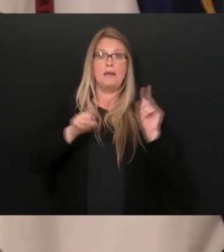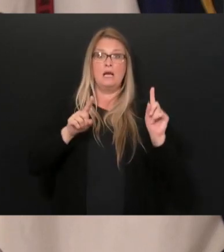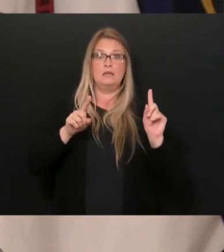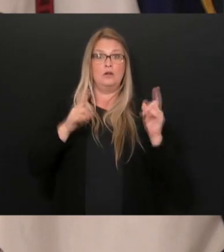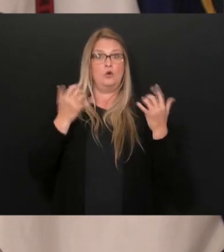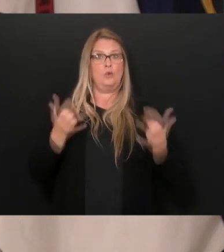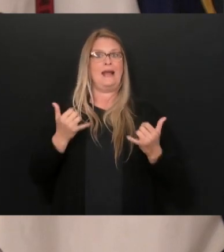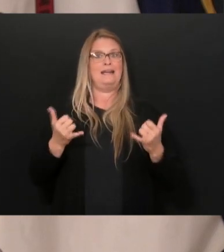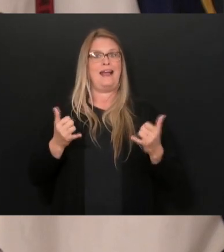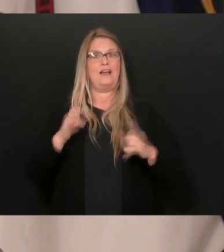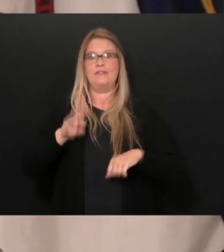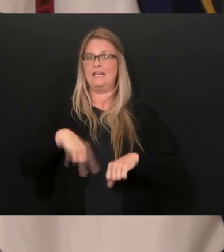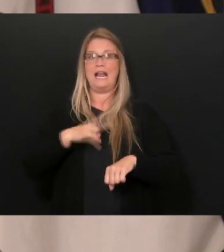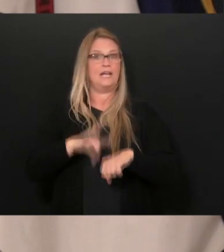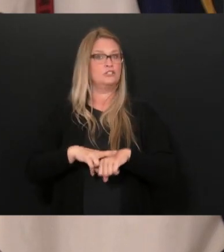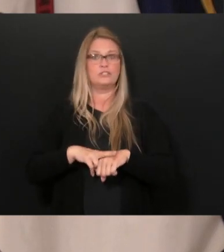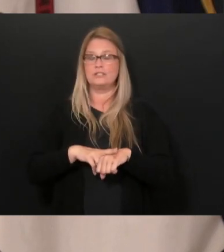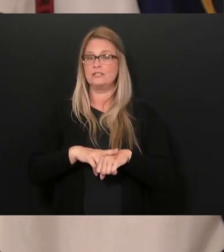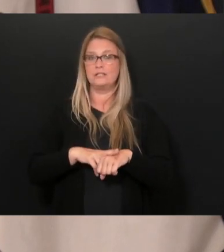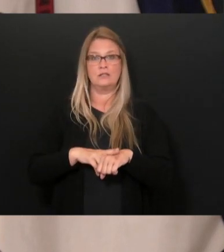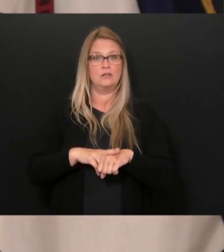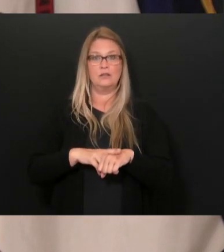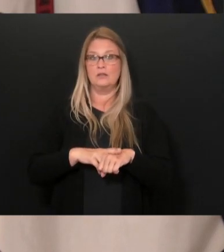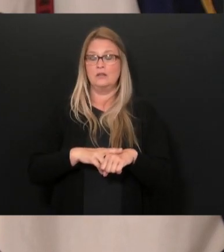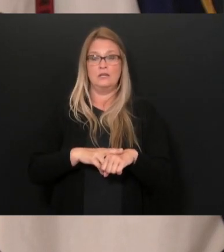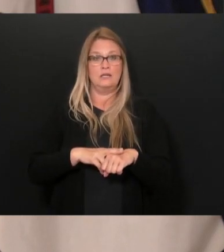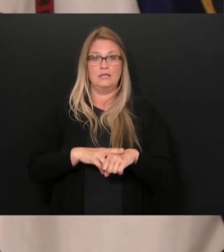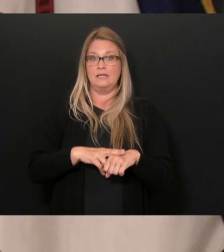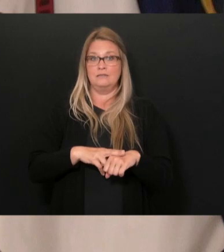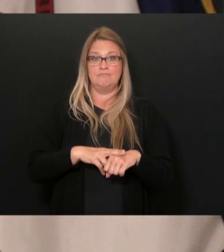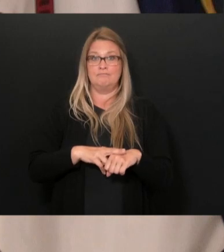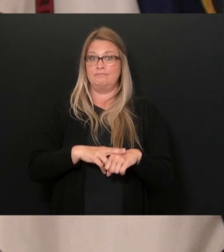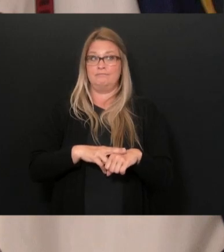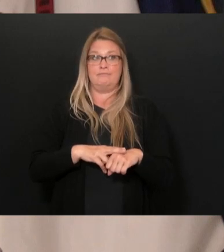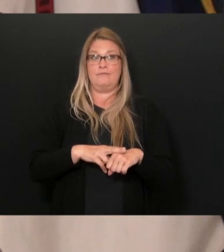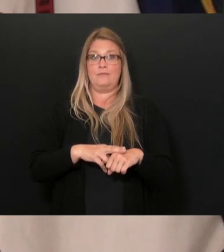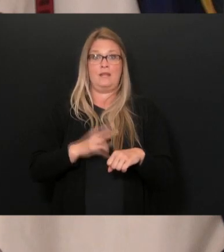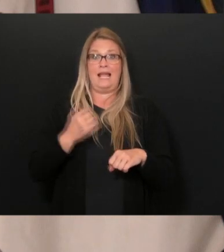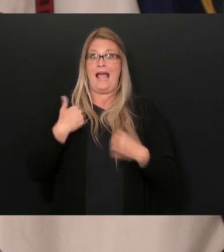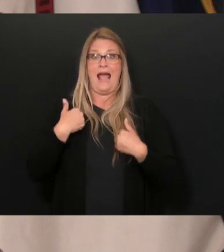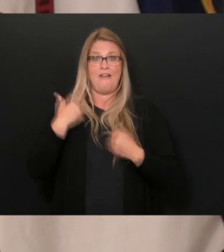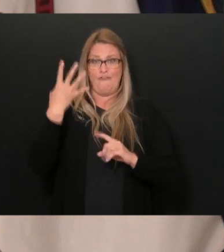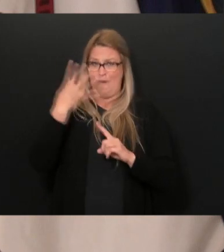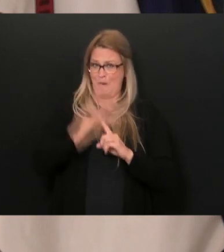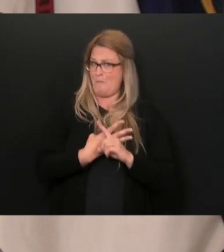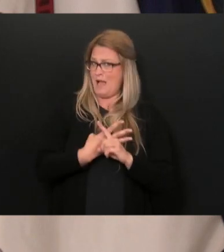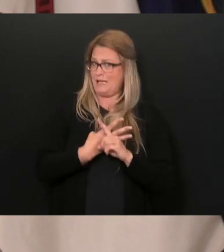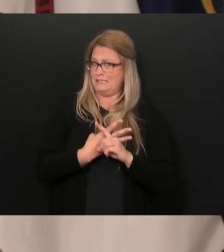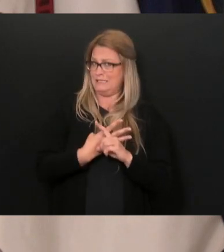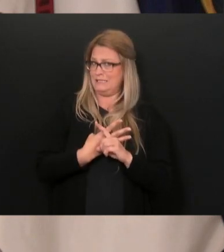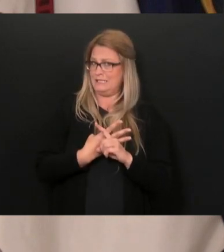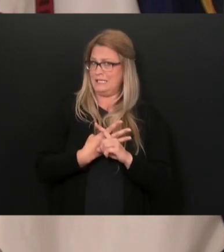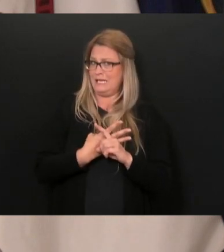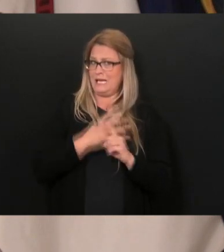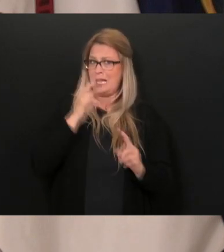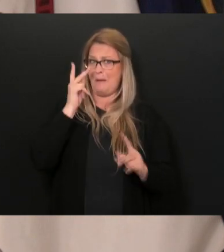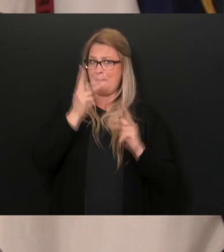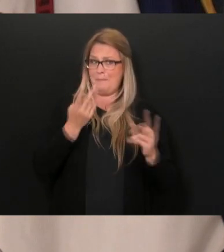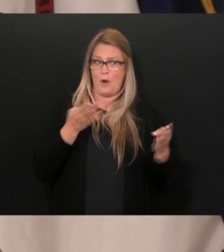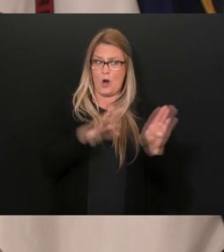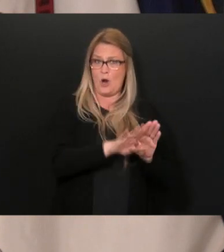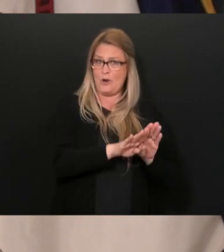this nation cannot absorb, 4 months of still more